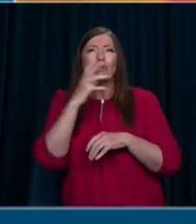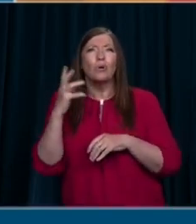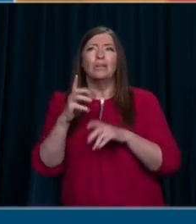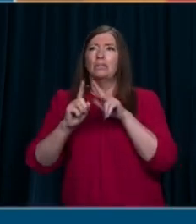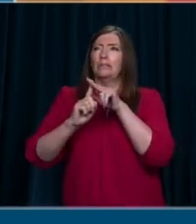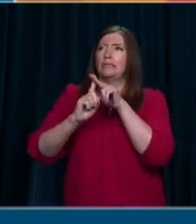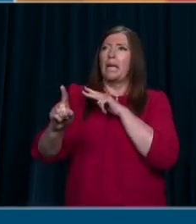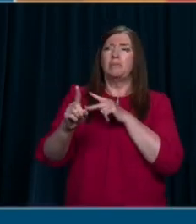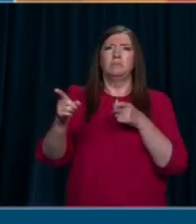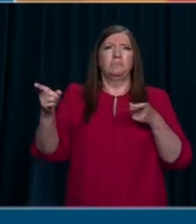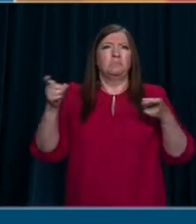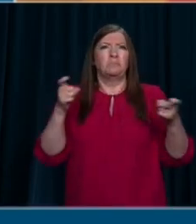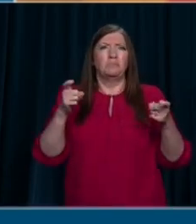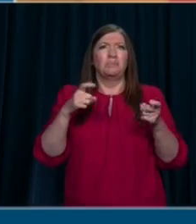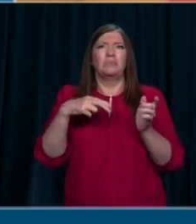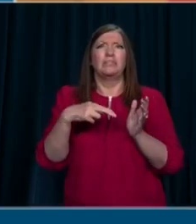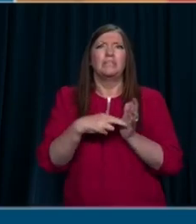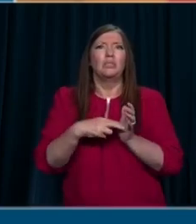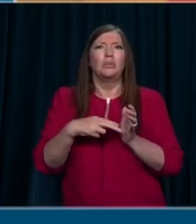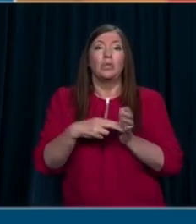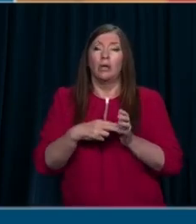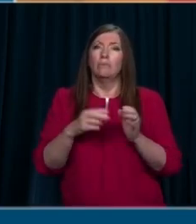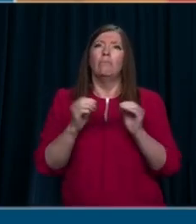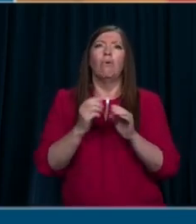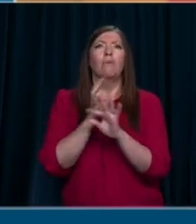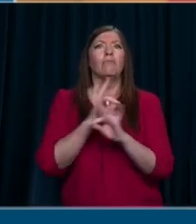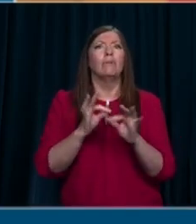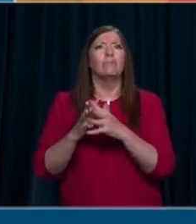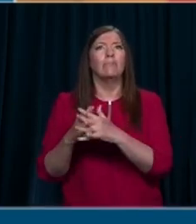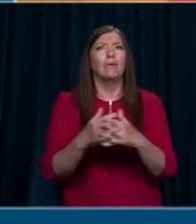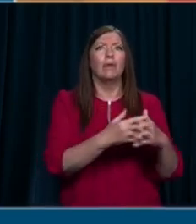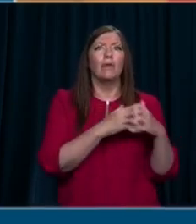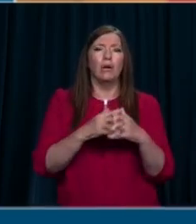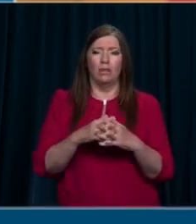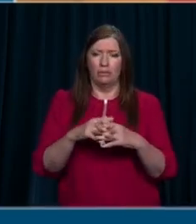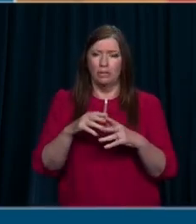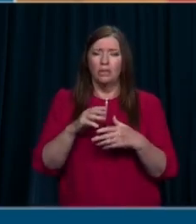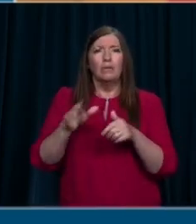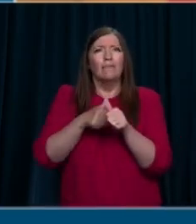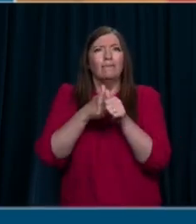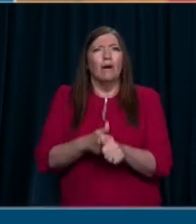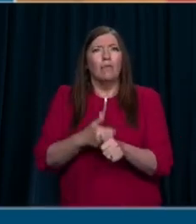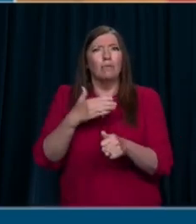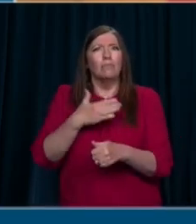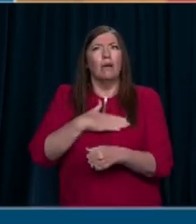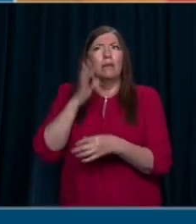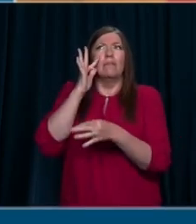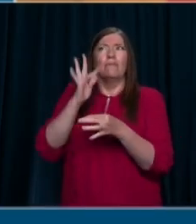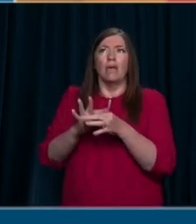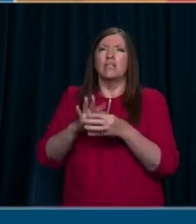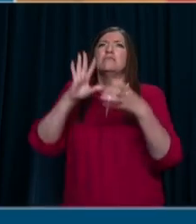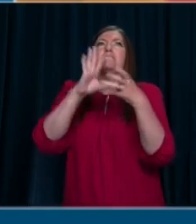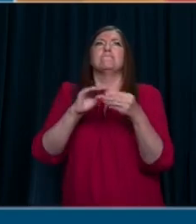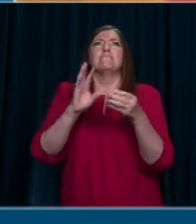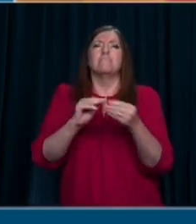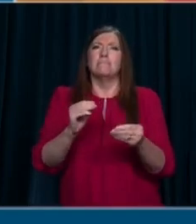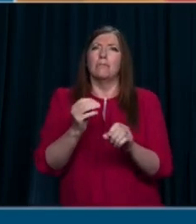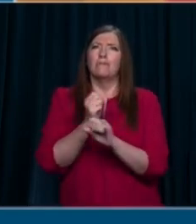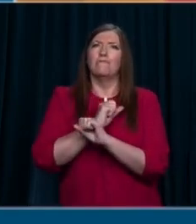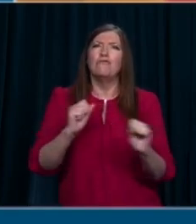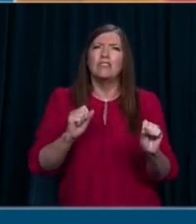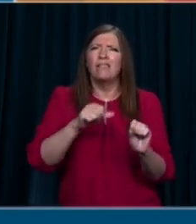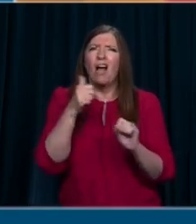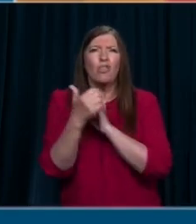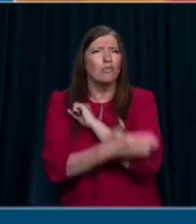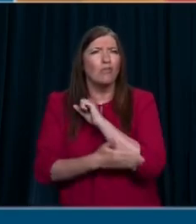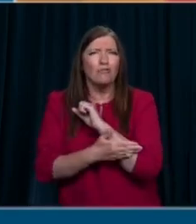could be more free in America to practice my faith and speak than I could in any other country in the world. My family and I